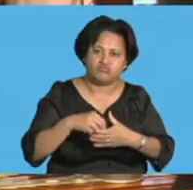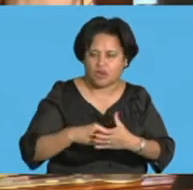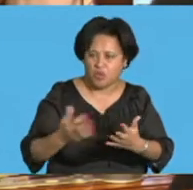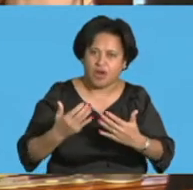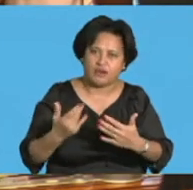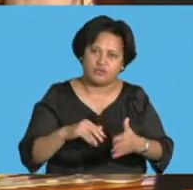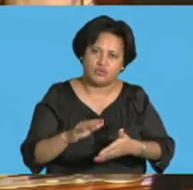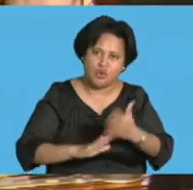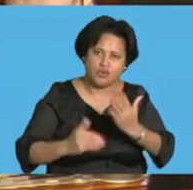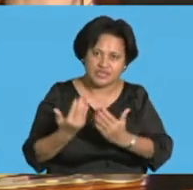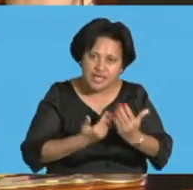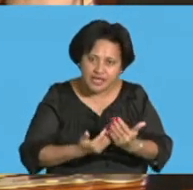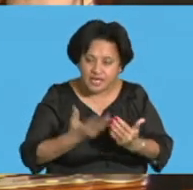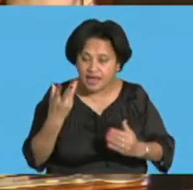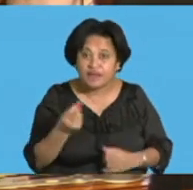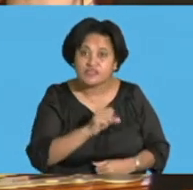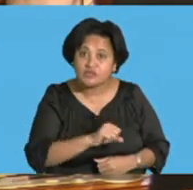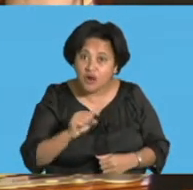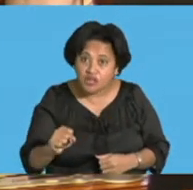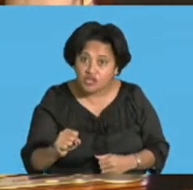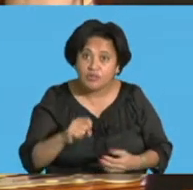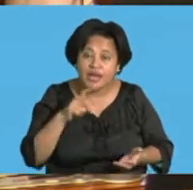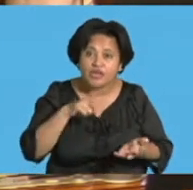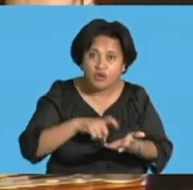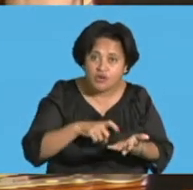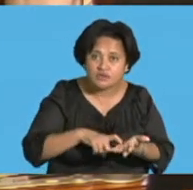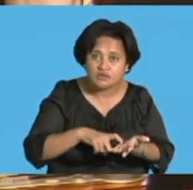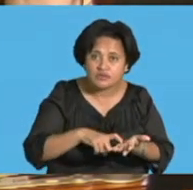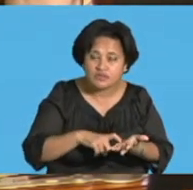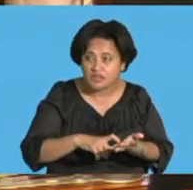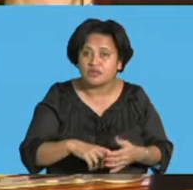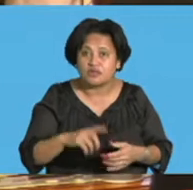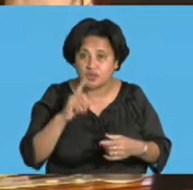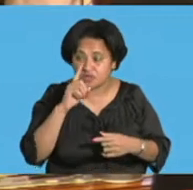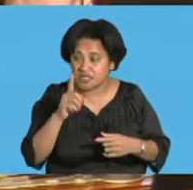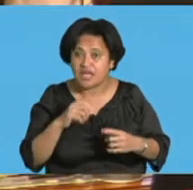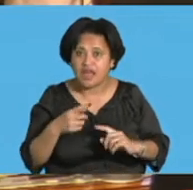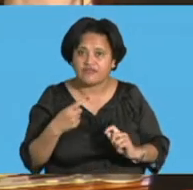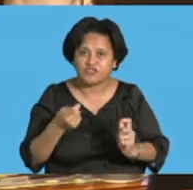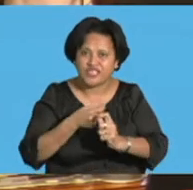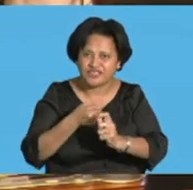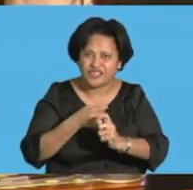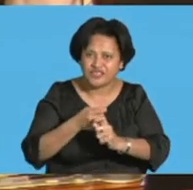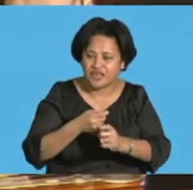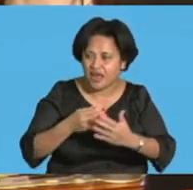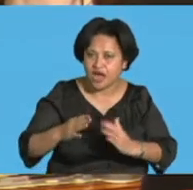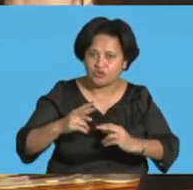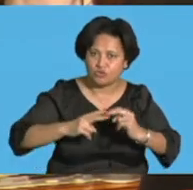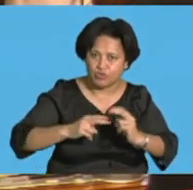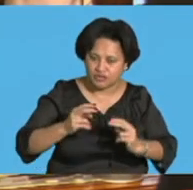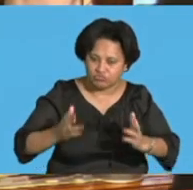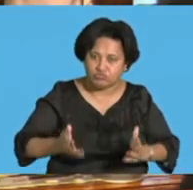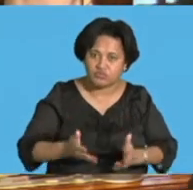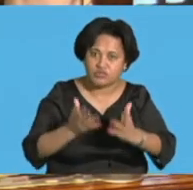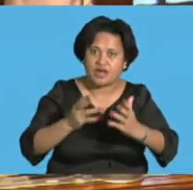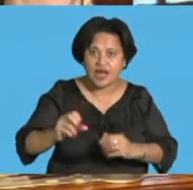of scholarships and loans under the Tertiary Scholarships and Loans Board has led to significant changes in our ability to build a smarter Fiji. Again, Mr.